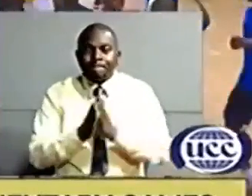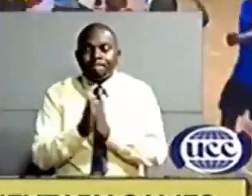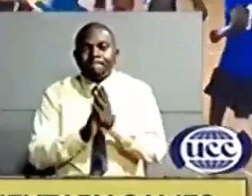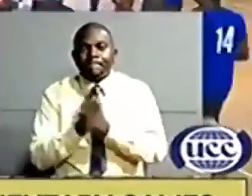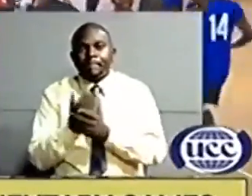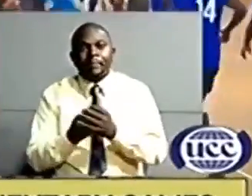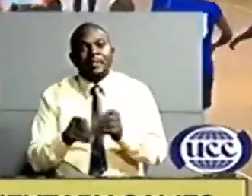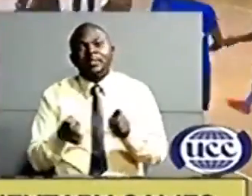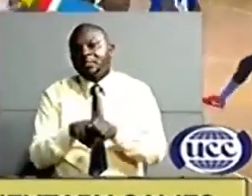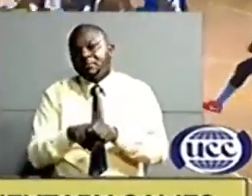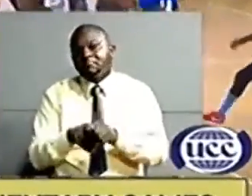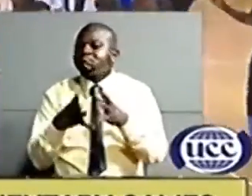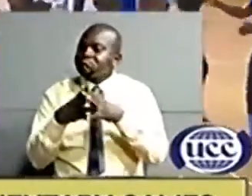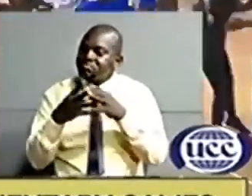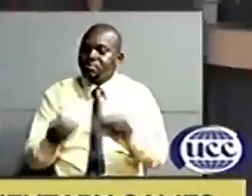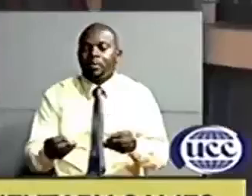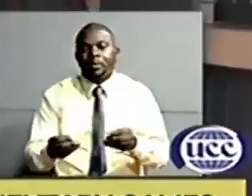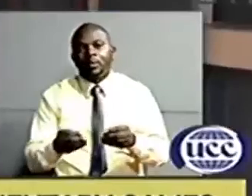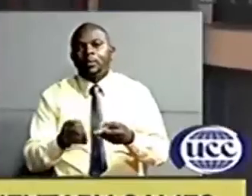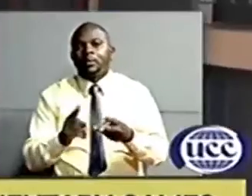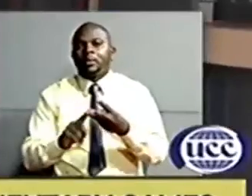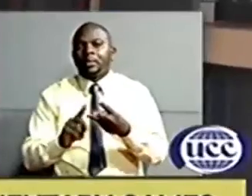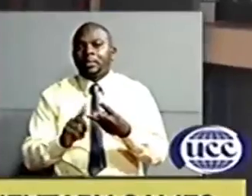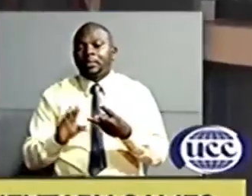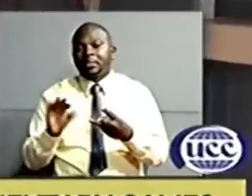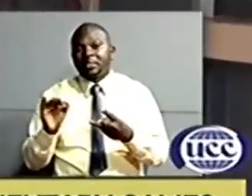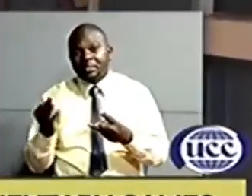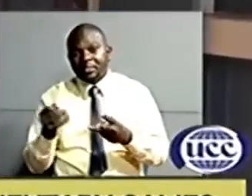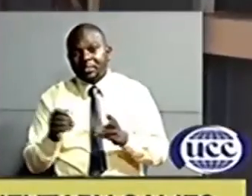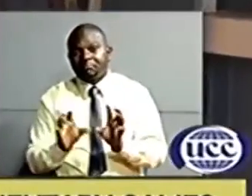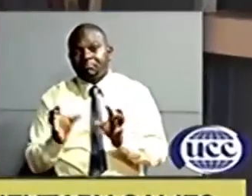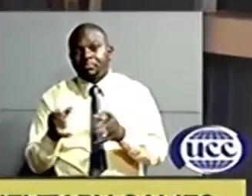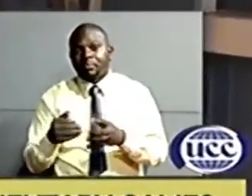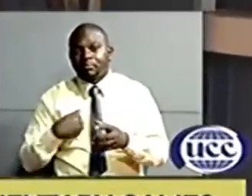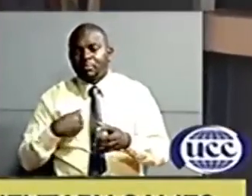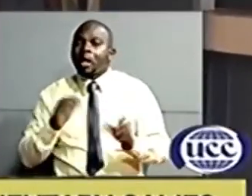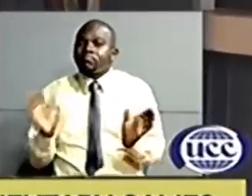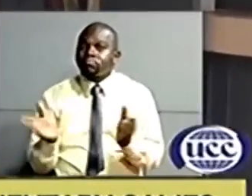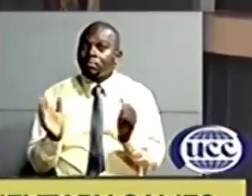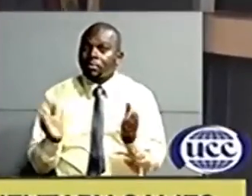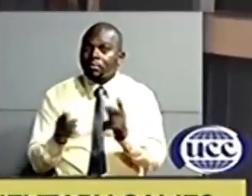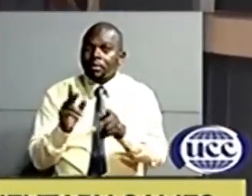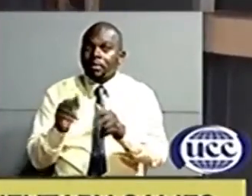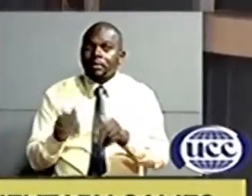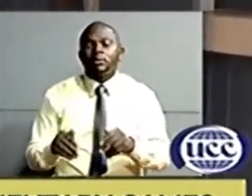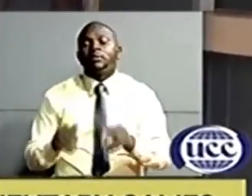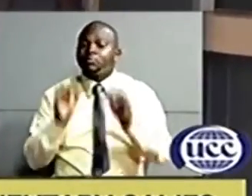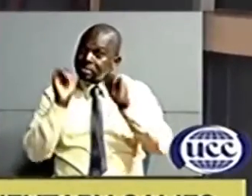we lost it. The third set, I mobilized my people and said, hold on,